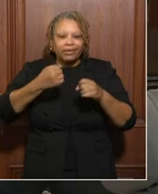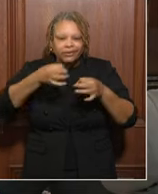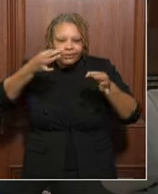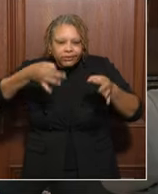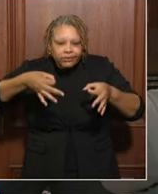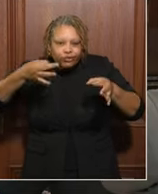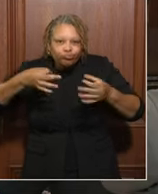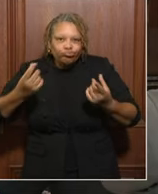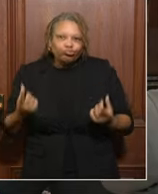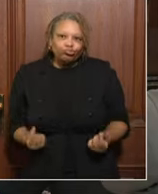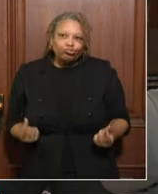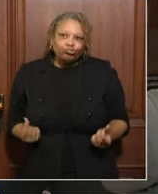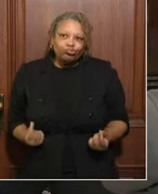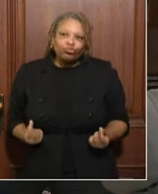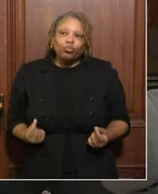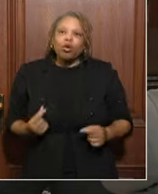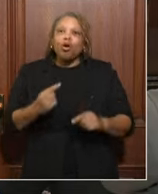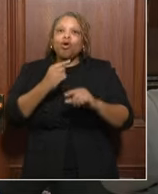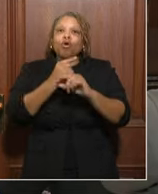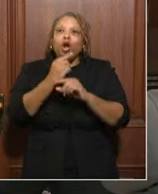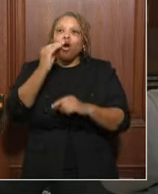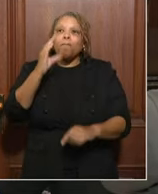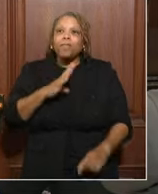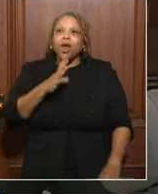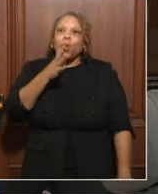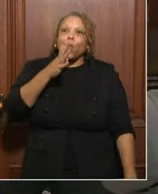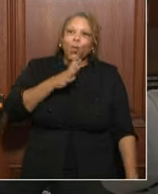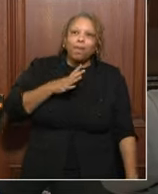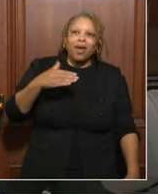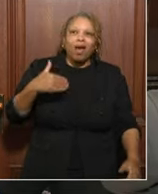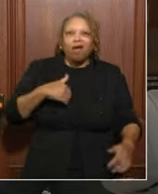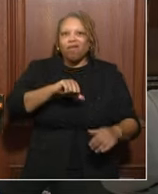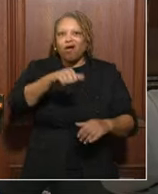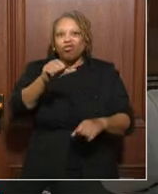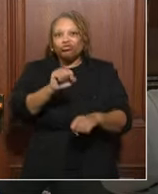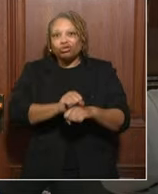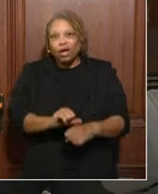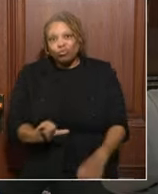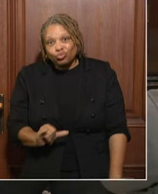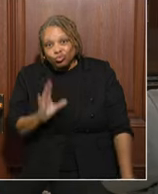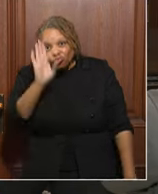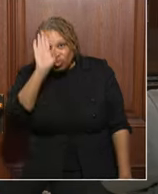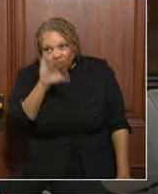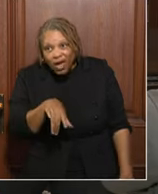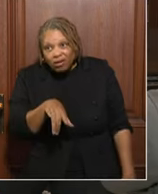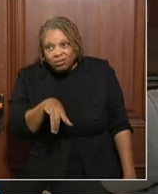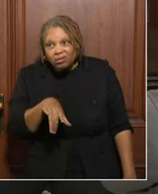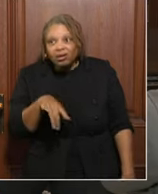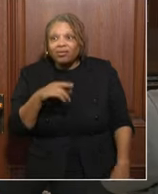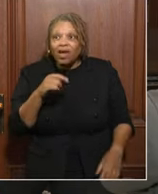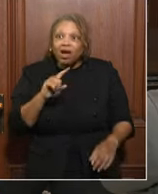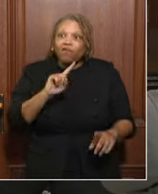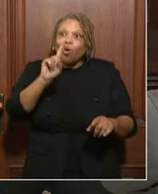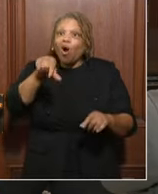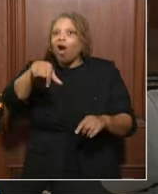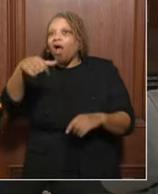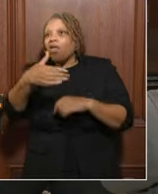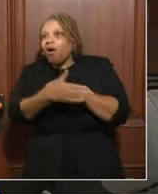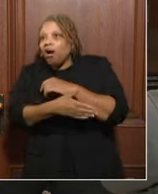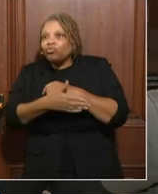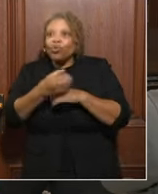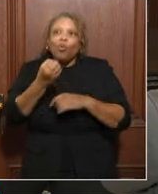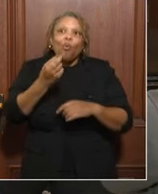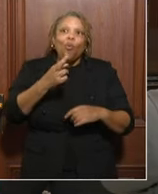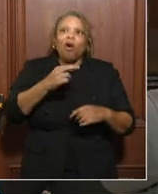women, they have other jobs frequently. Sometimes they're deployed elsewhere. And